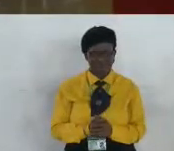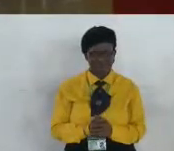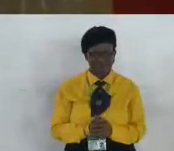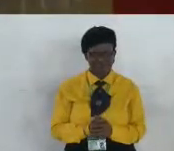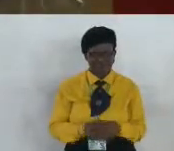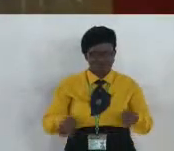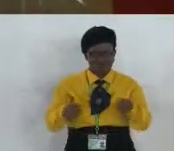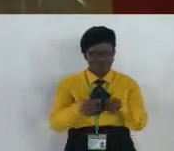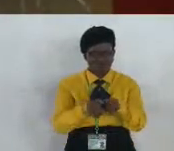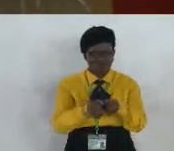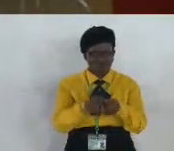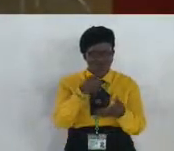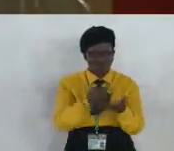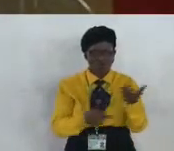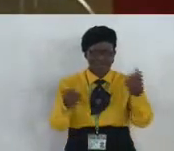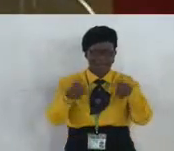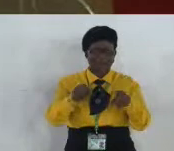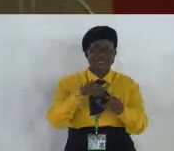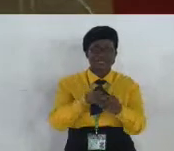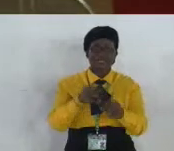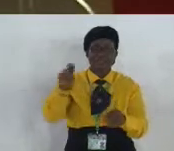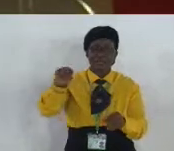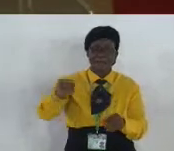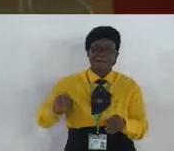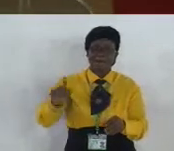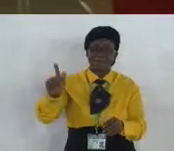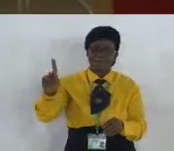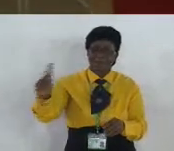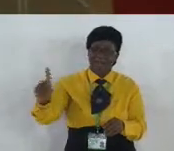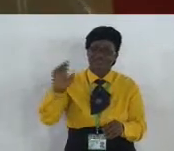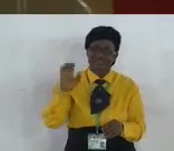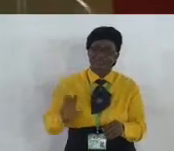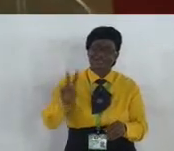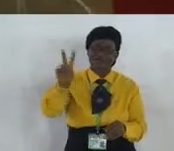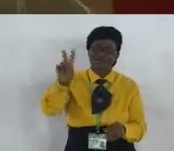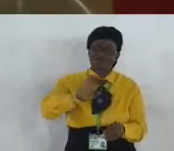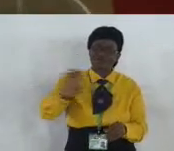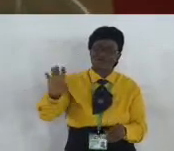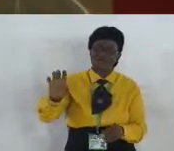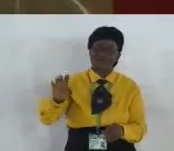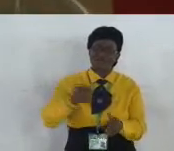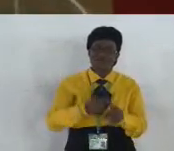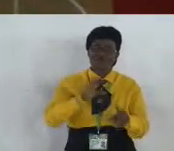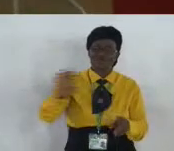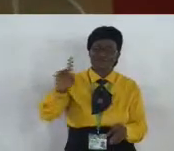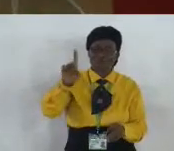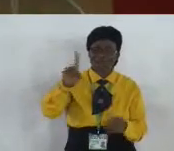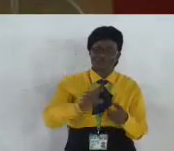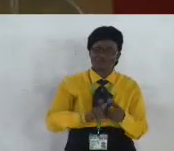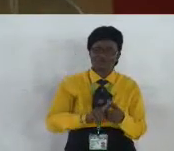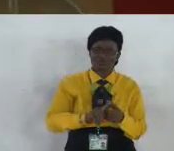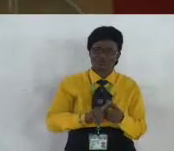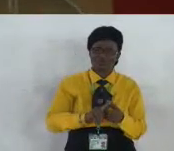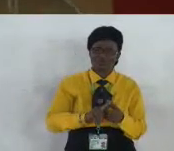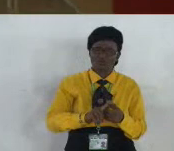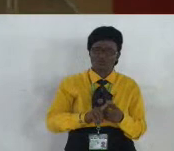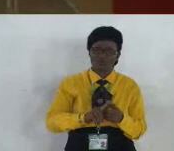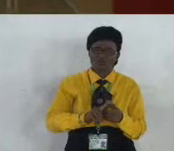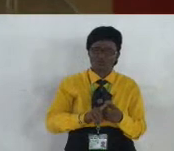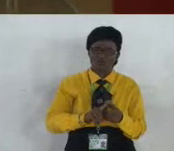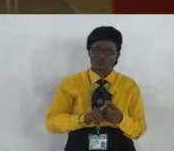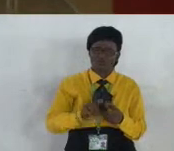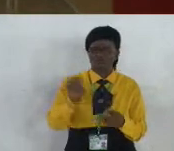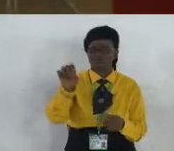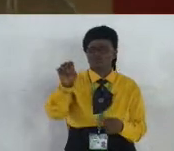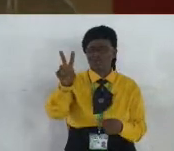So what happened in Mark chapter 2? From verse 1 to 12. Mark chapter 2. From verse 1